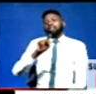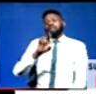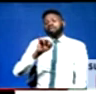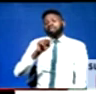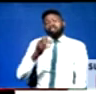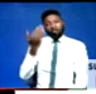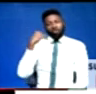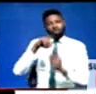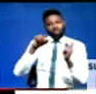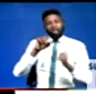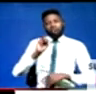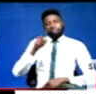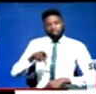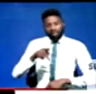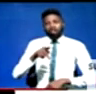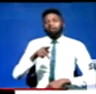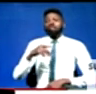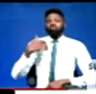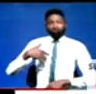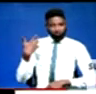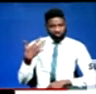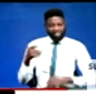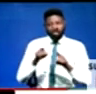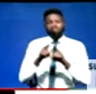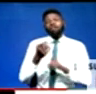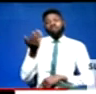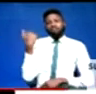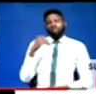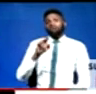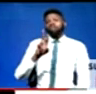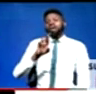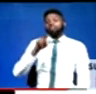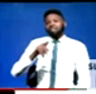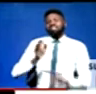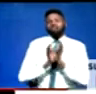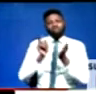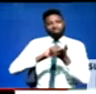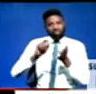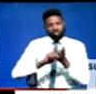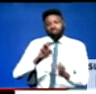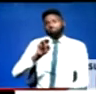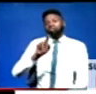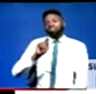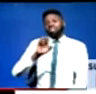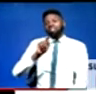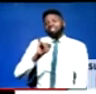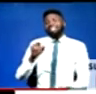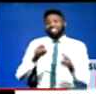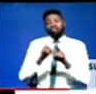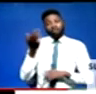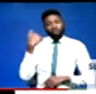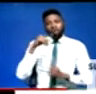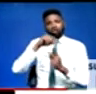Ole Sankok, and former URP Secretary General Fred Muteti, as well as former nominated Senator Falhada